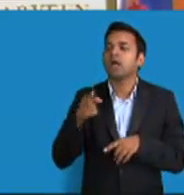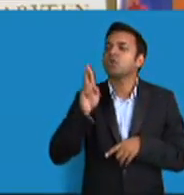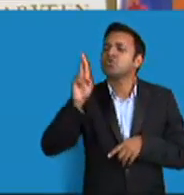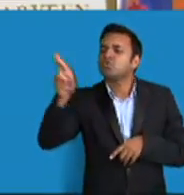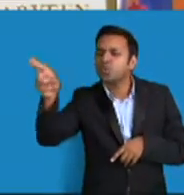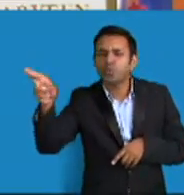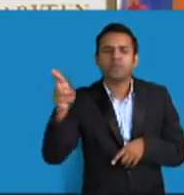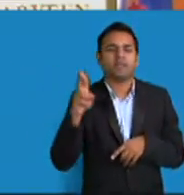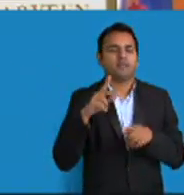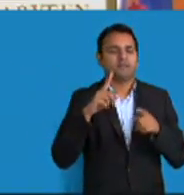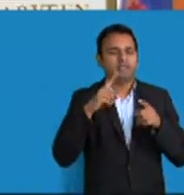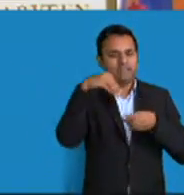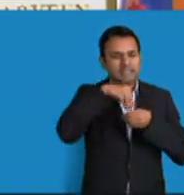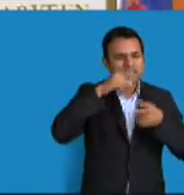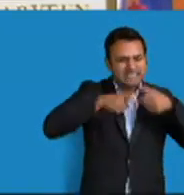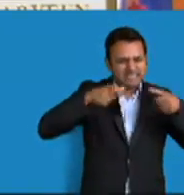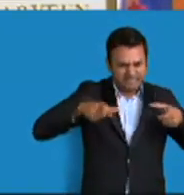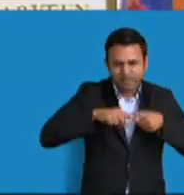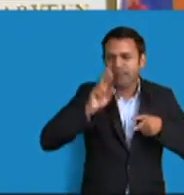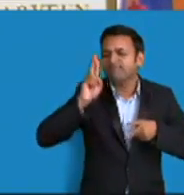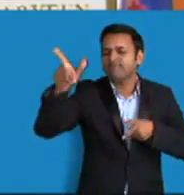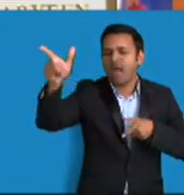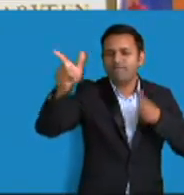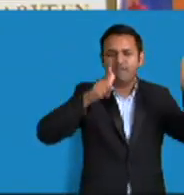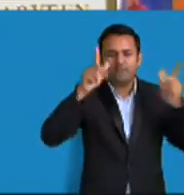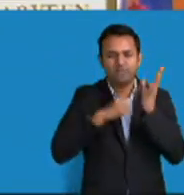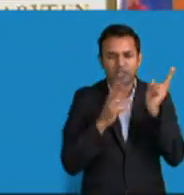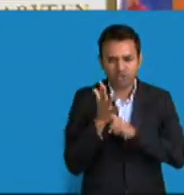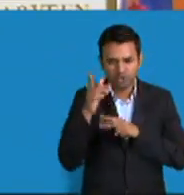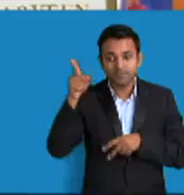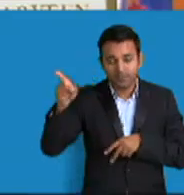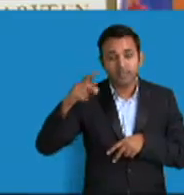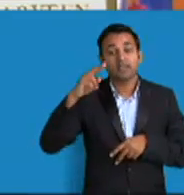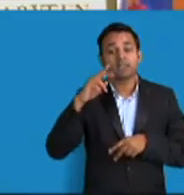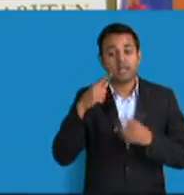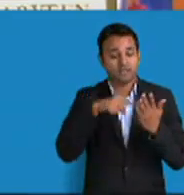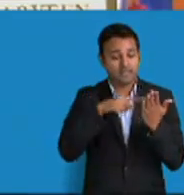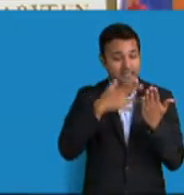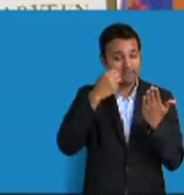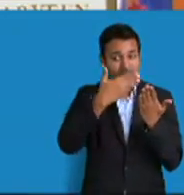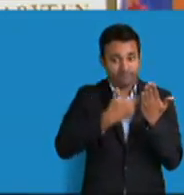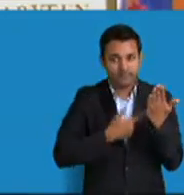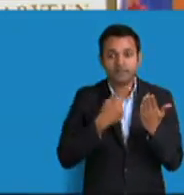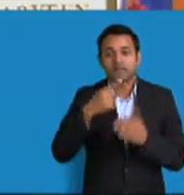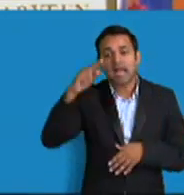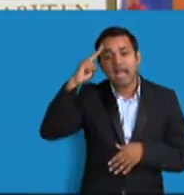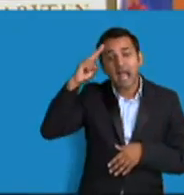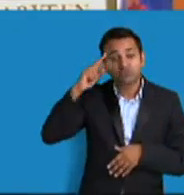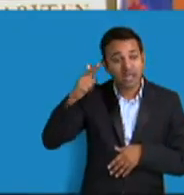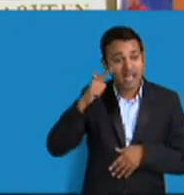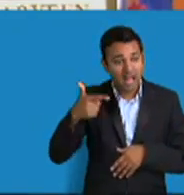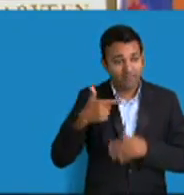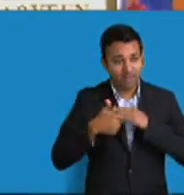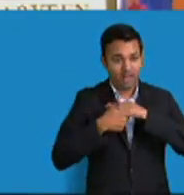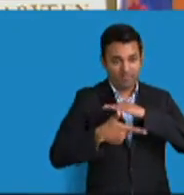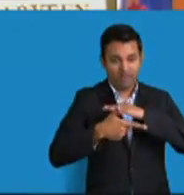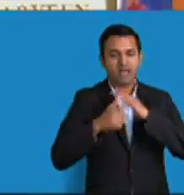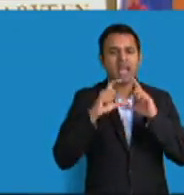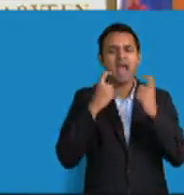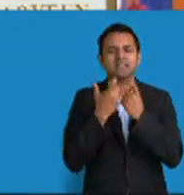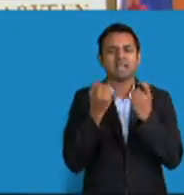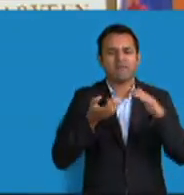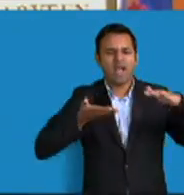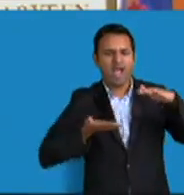article, published, so at the national level, our class size is below what we want, below